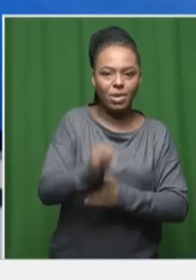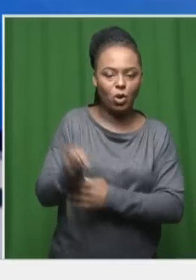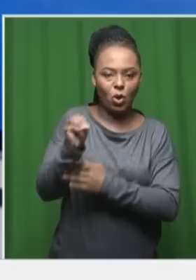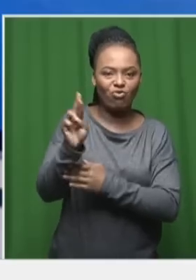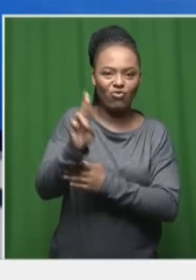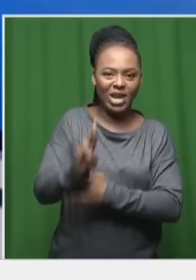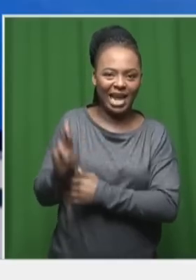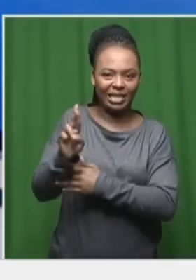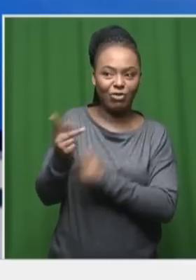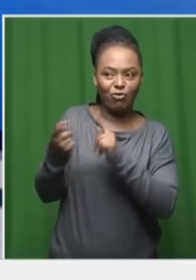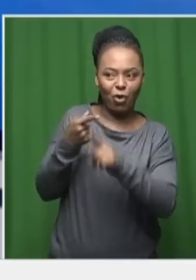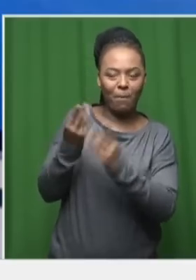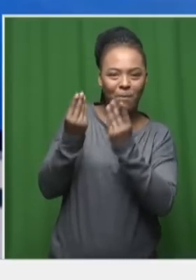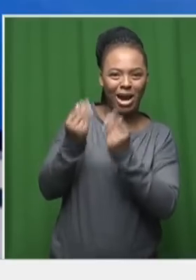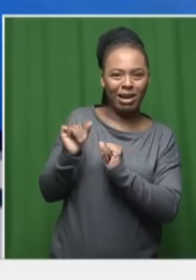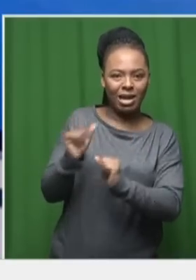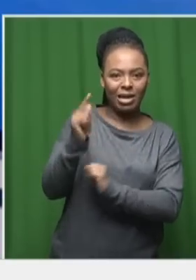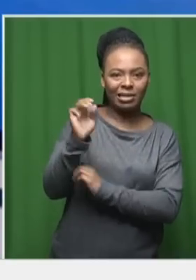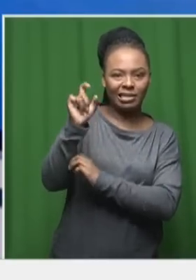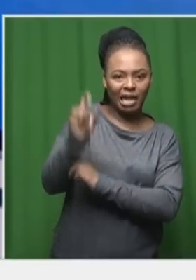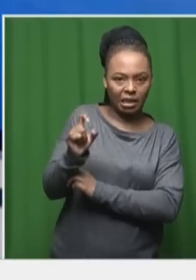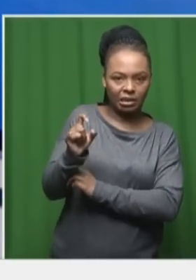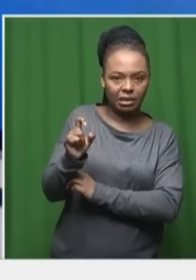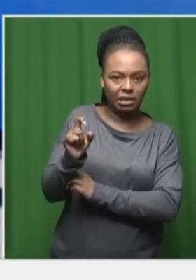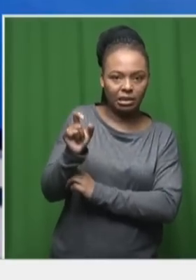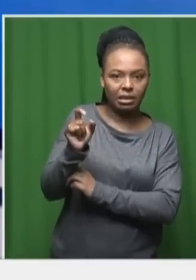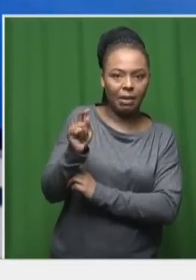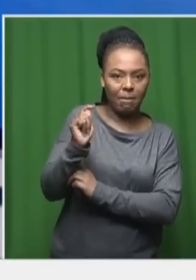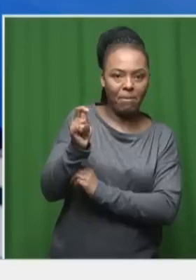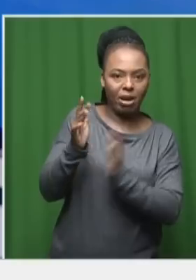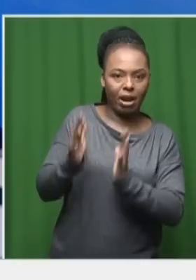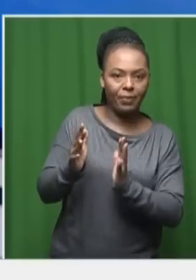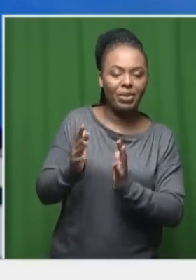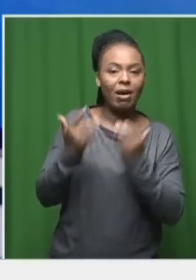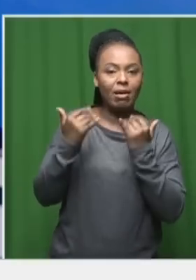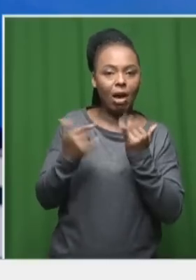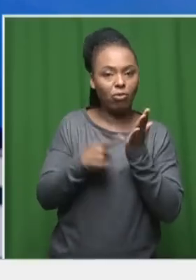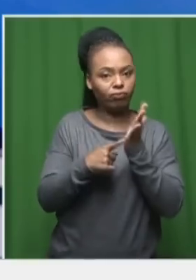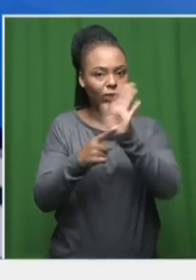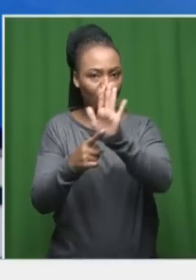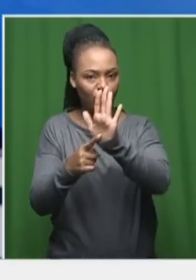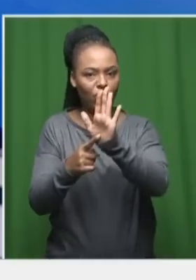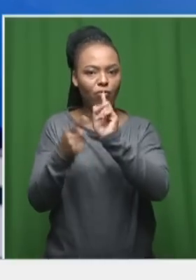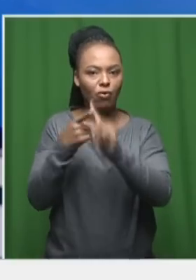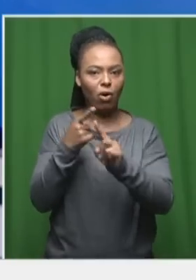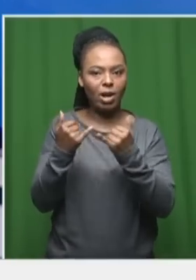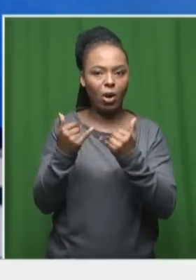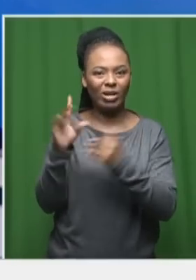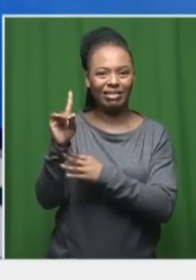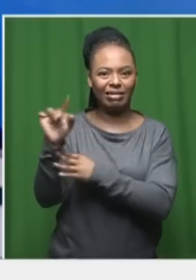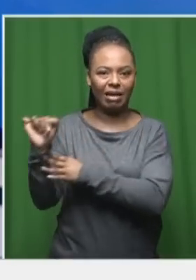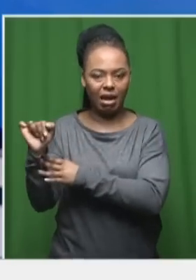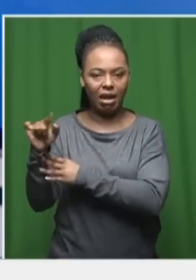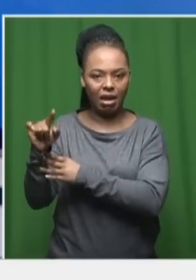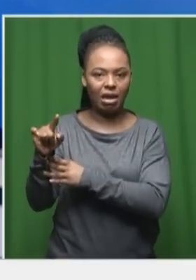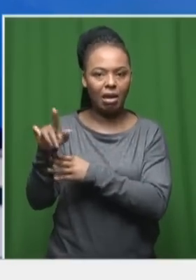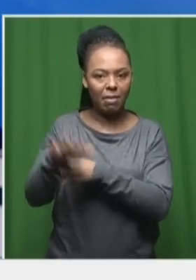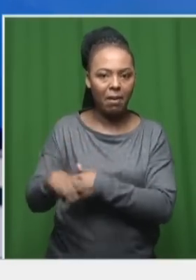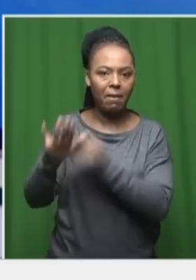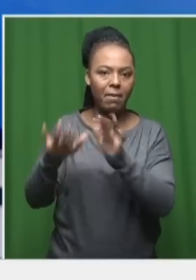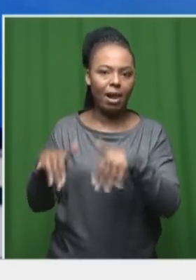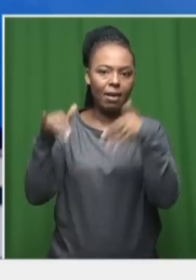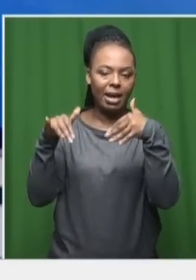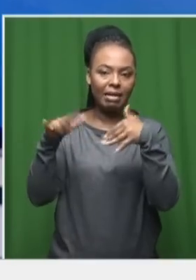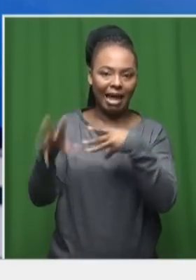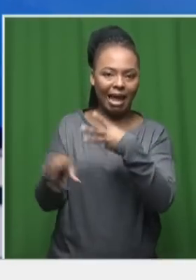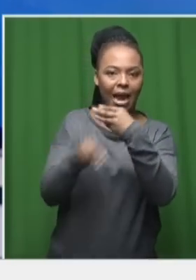this information was revealed in a response to a parliamentary question by the Democratic Alliance. And this is in addition to